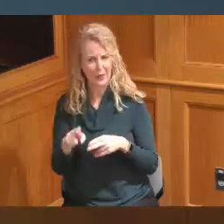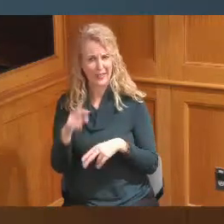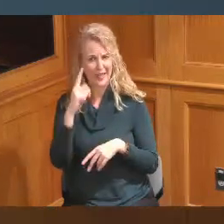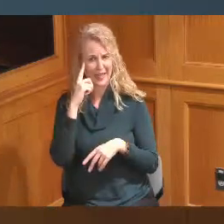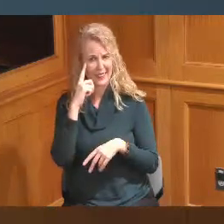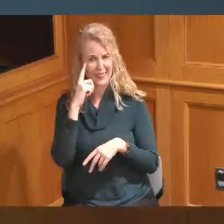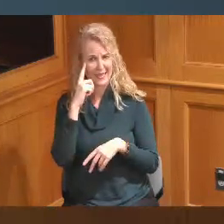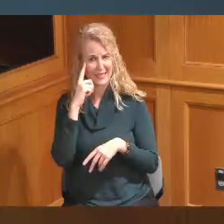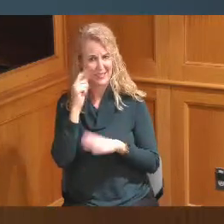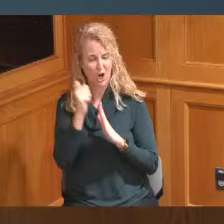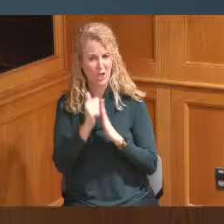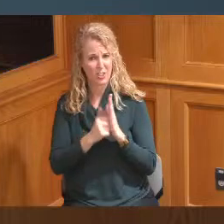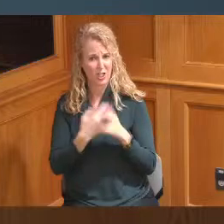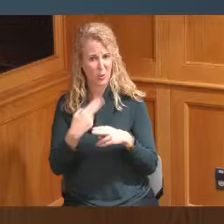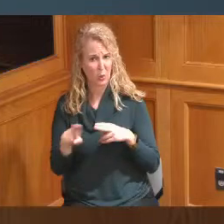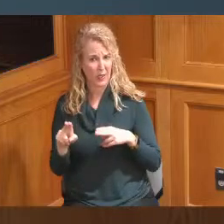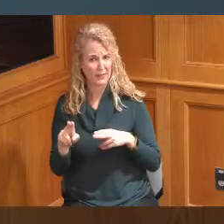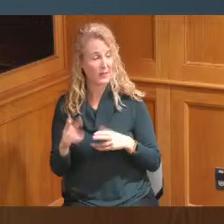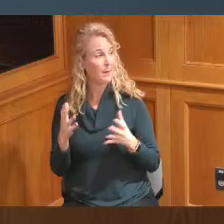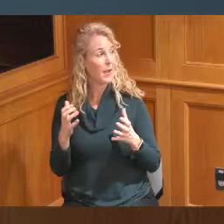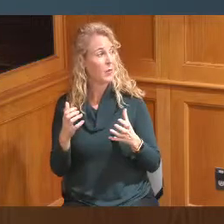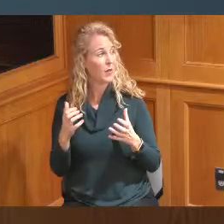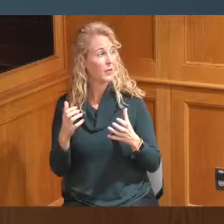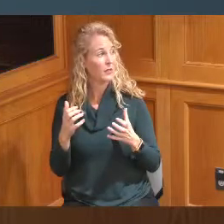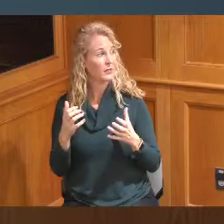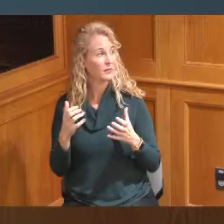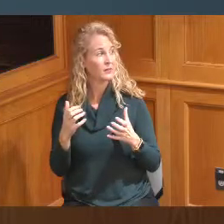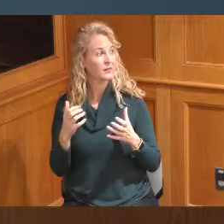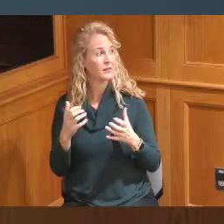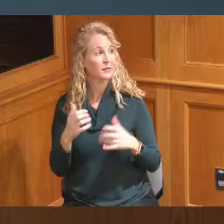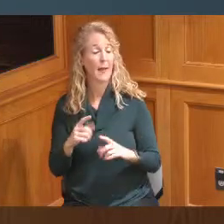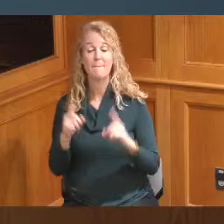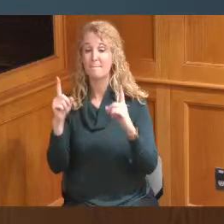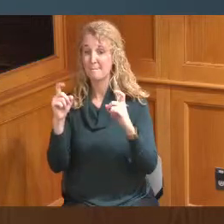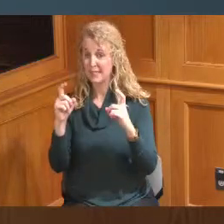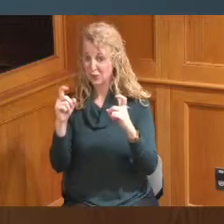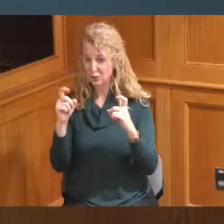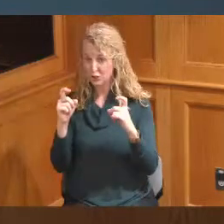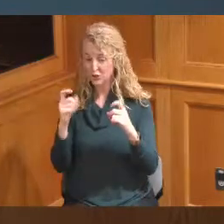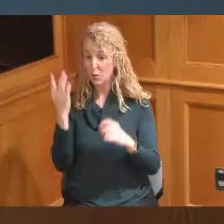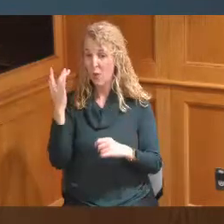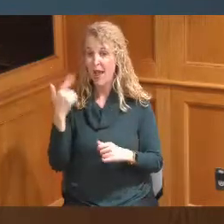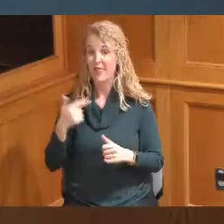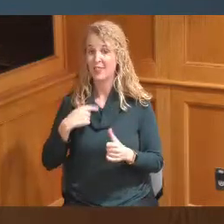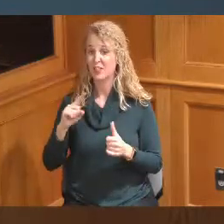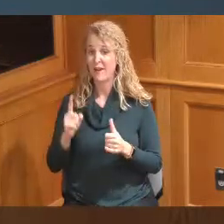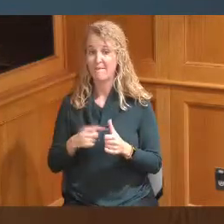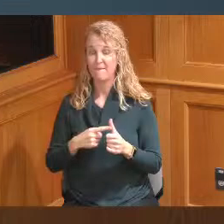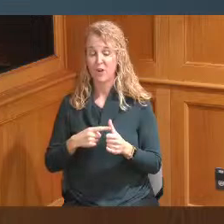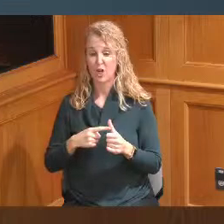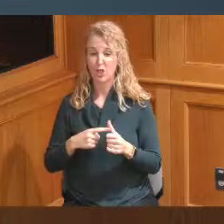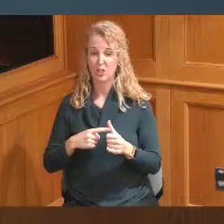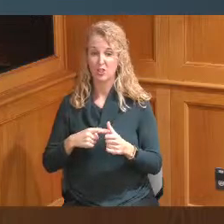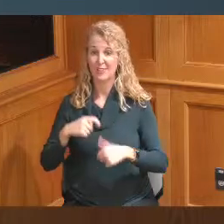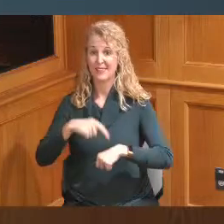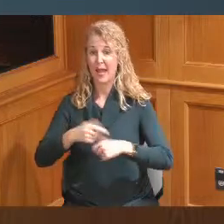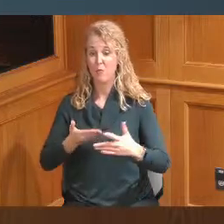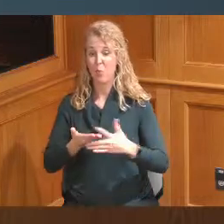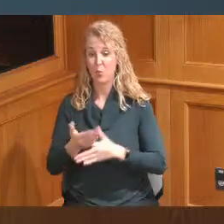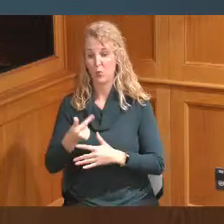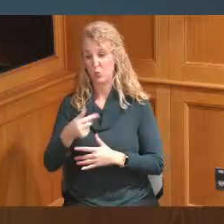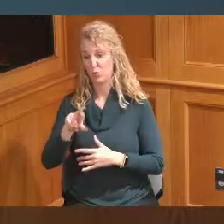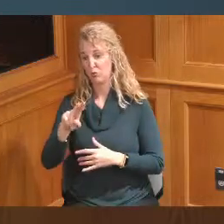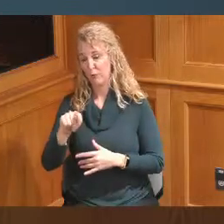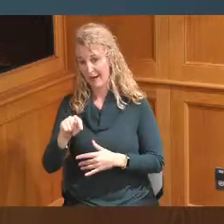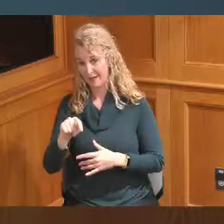rest of the agenda. But they wanted to make sure we get a photo, because this is our first round. They wanted to get a group photo.